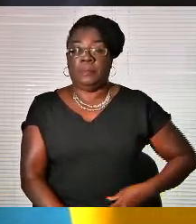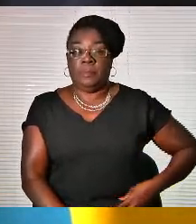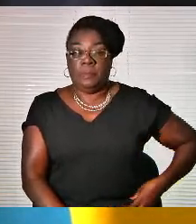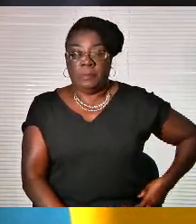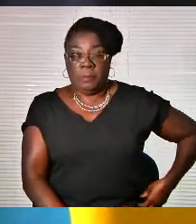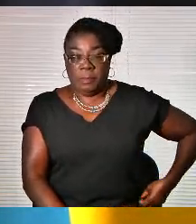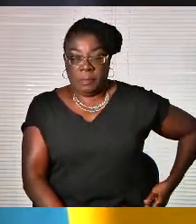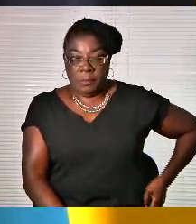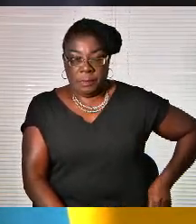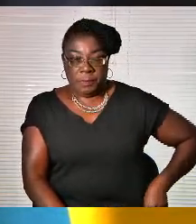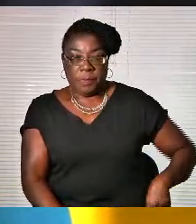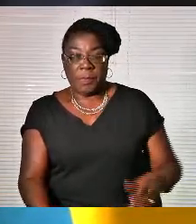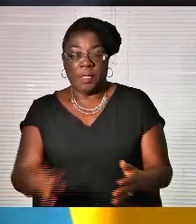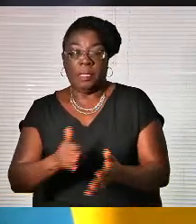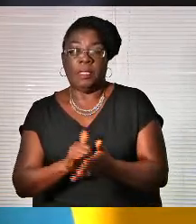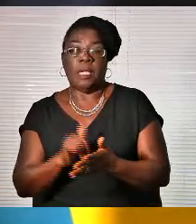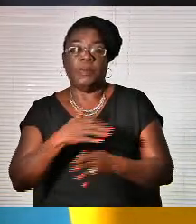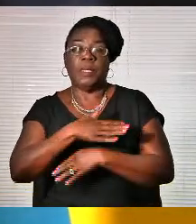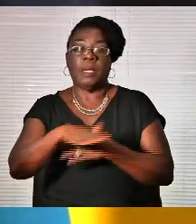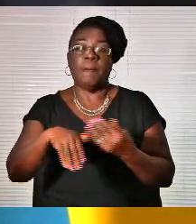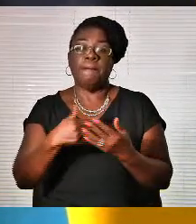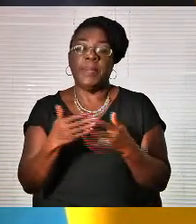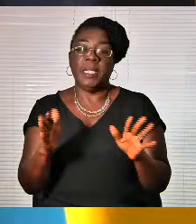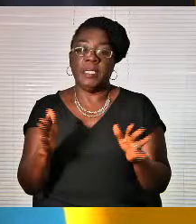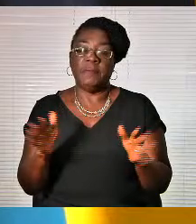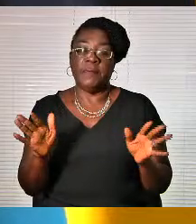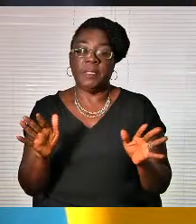So that will conclude today's press